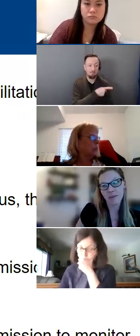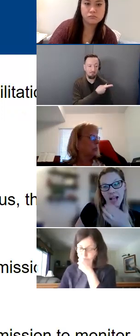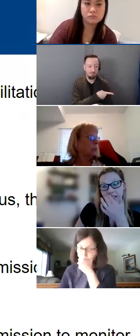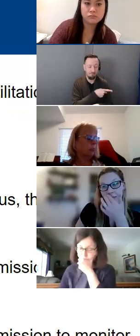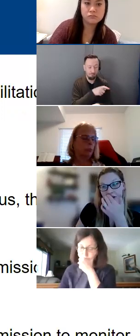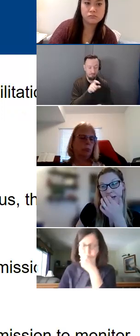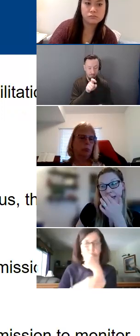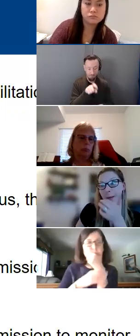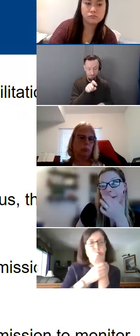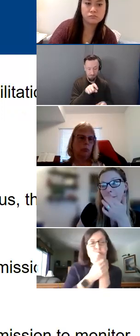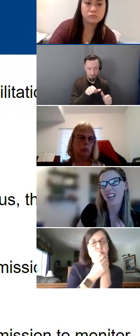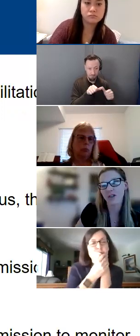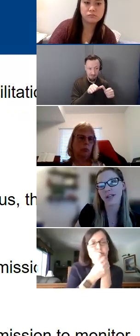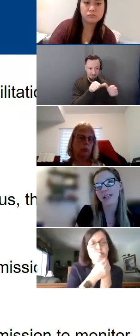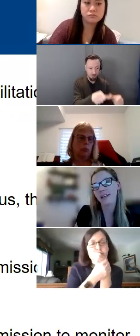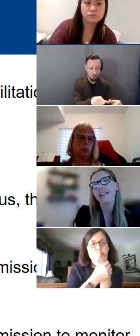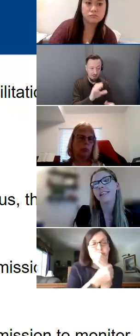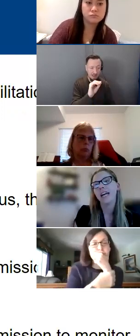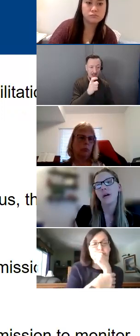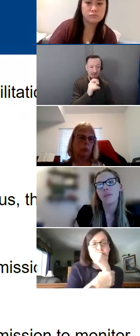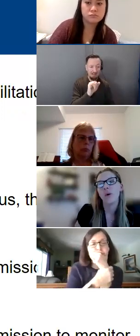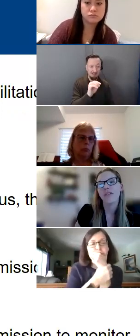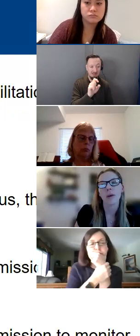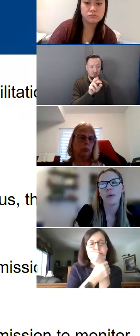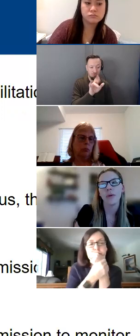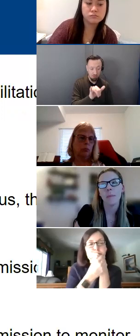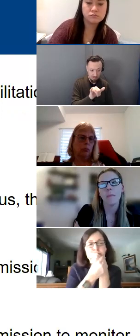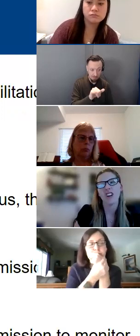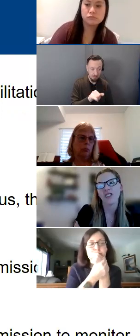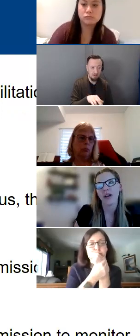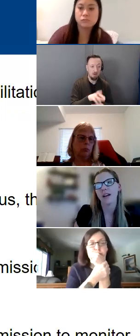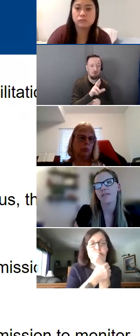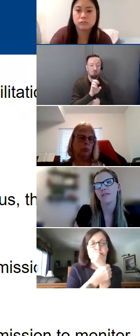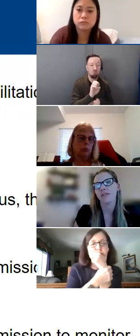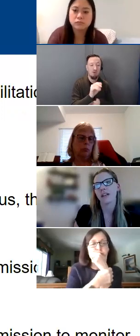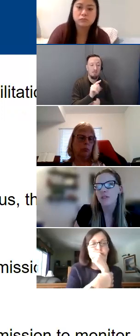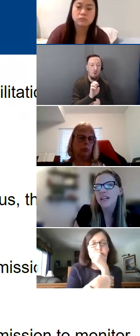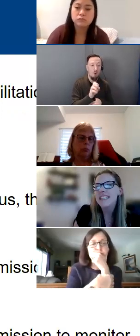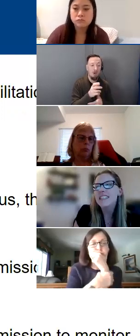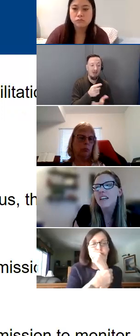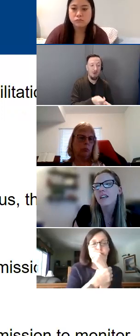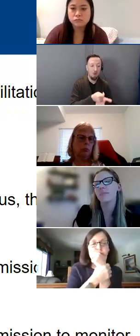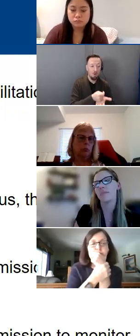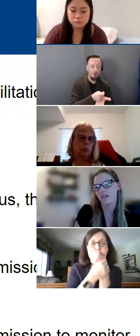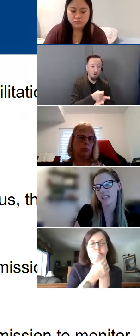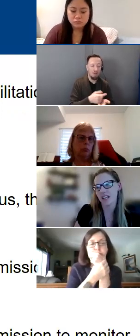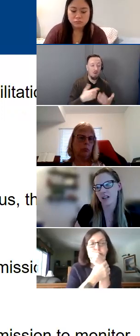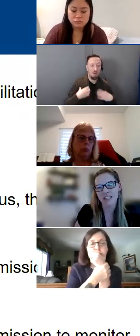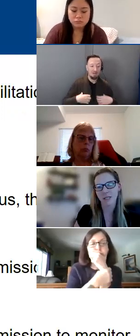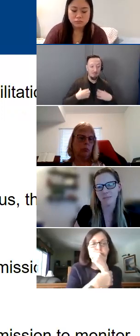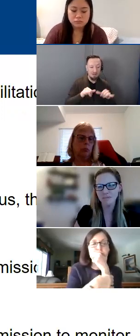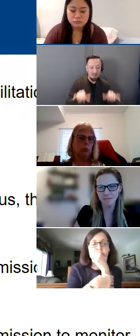continuous oximetry monitoring, remote therapeutic monitoring of like respiratory system,